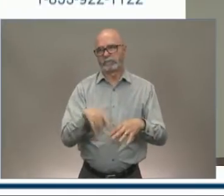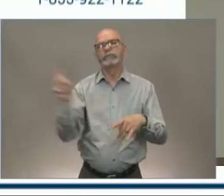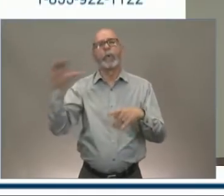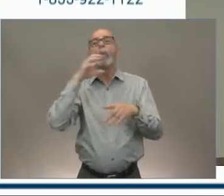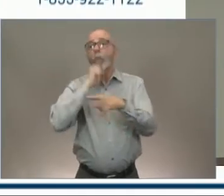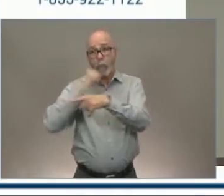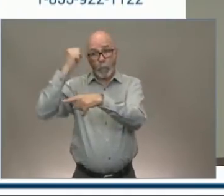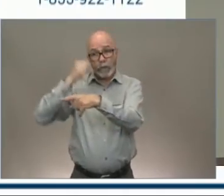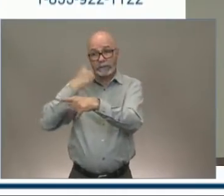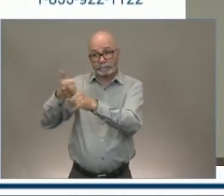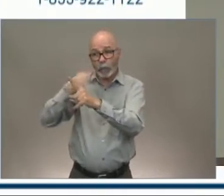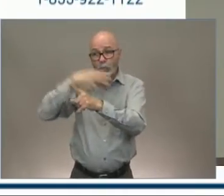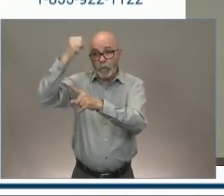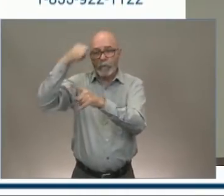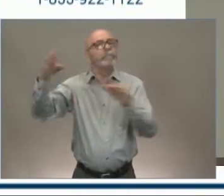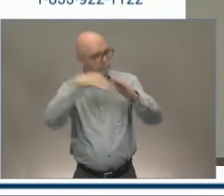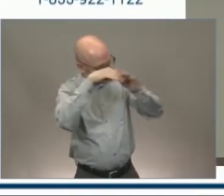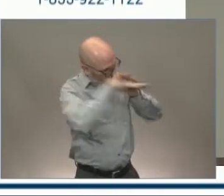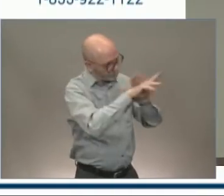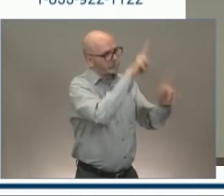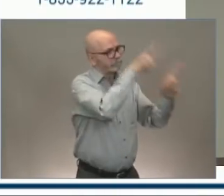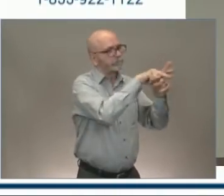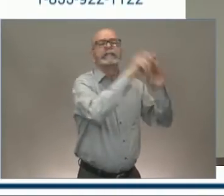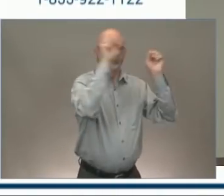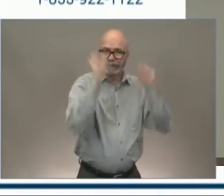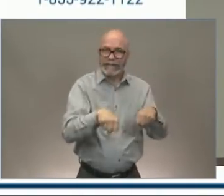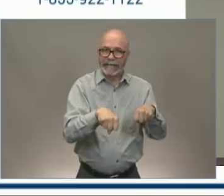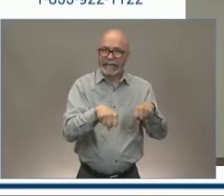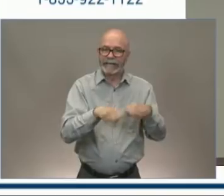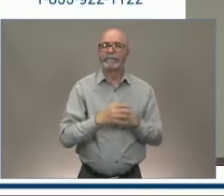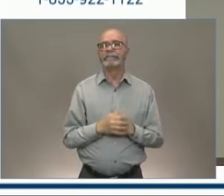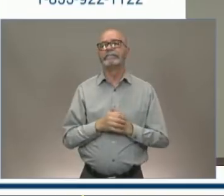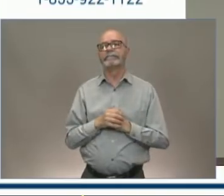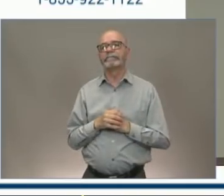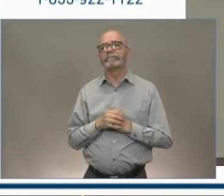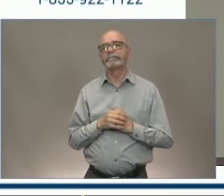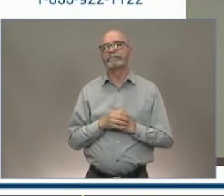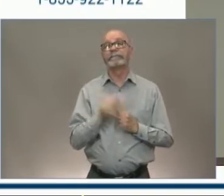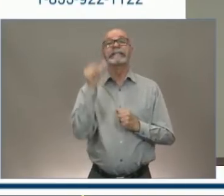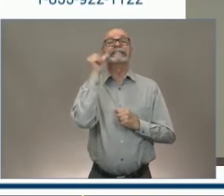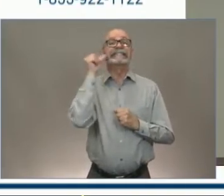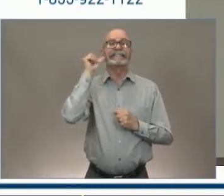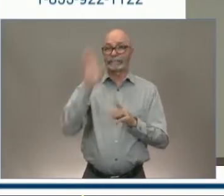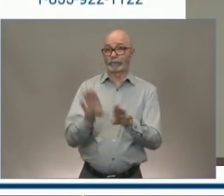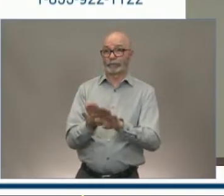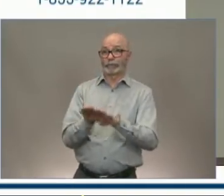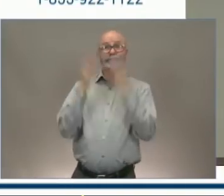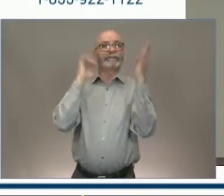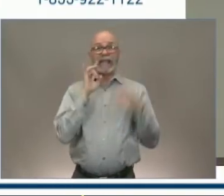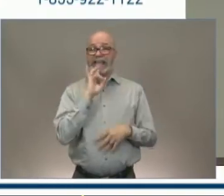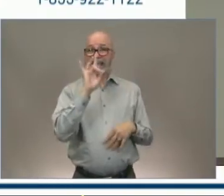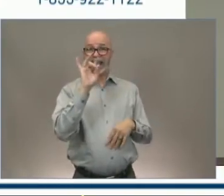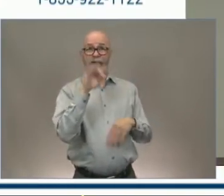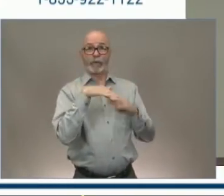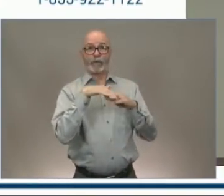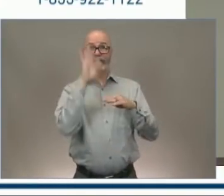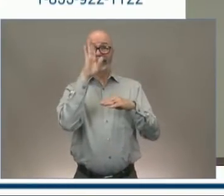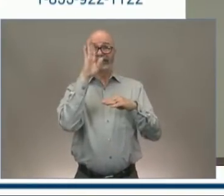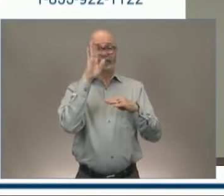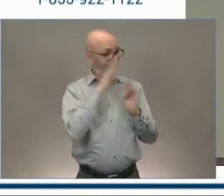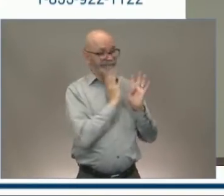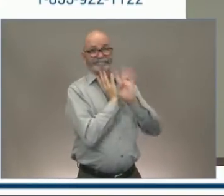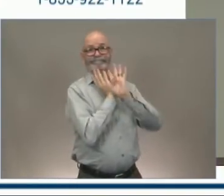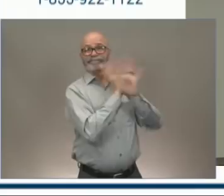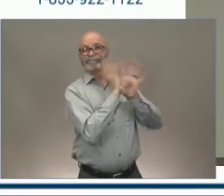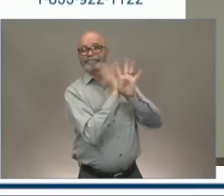As we talk about booking appointments, yesterday booking opened for Nova Scotians 80 and older in 4 of the 10 community-based